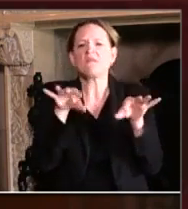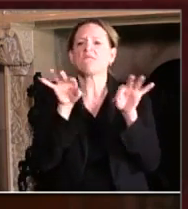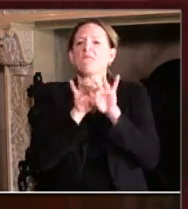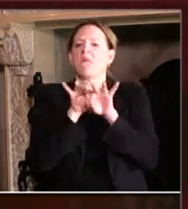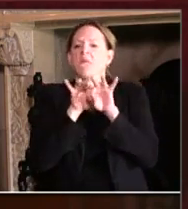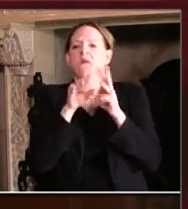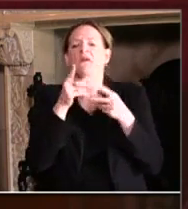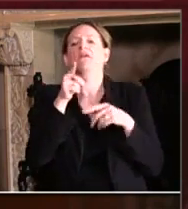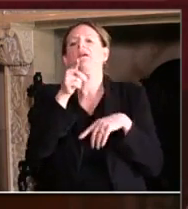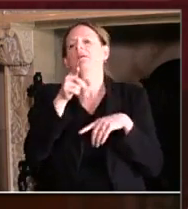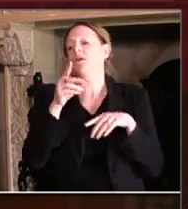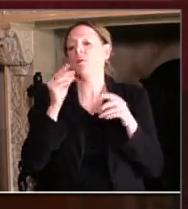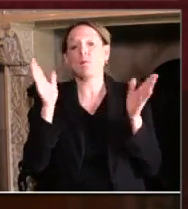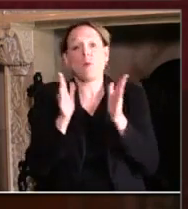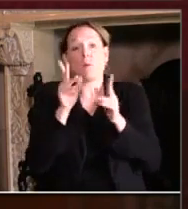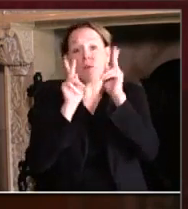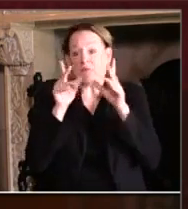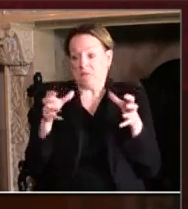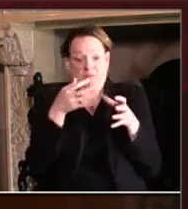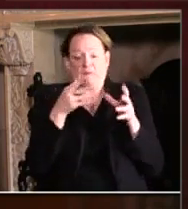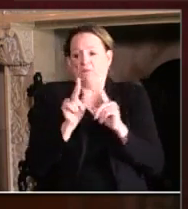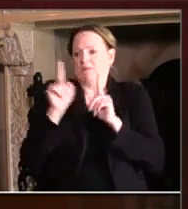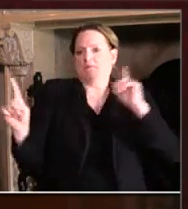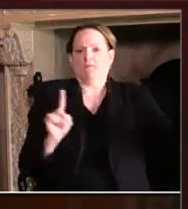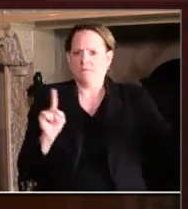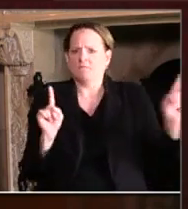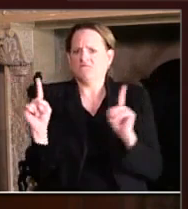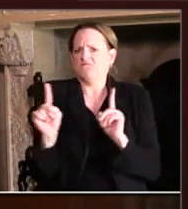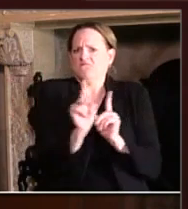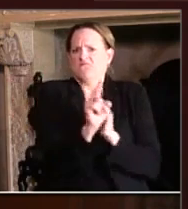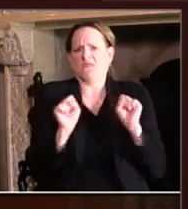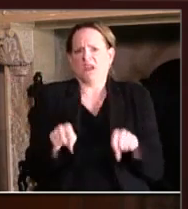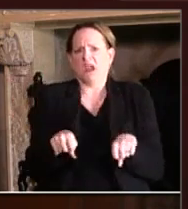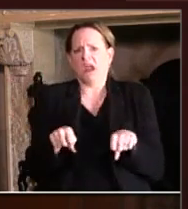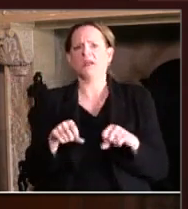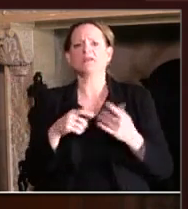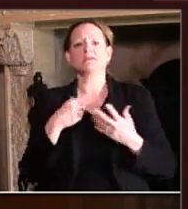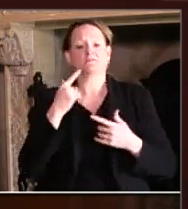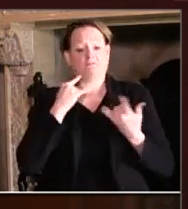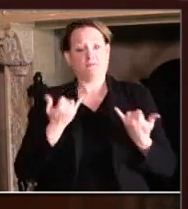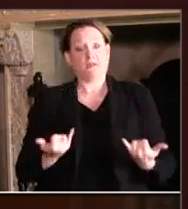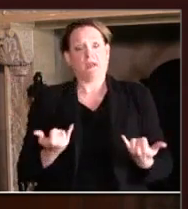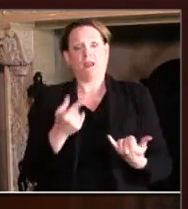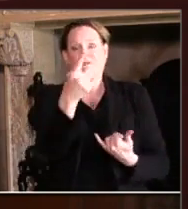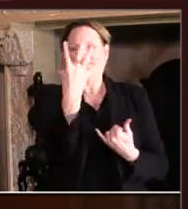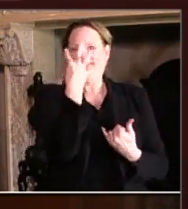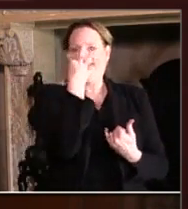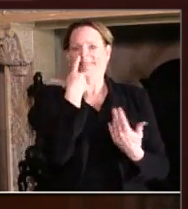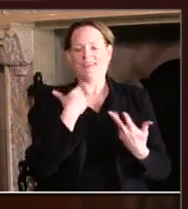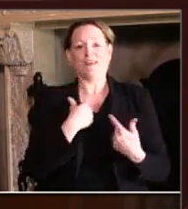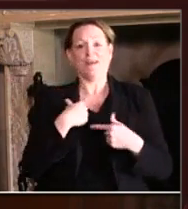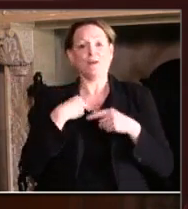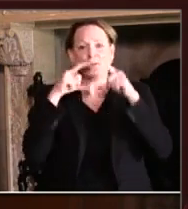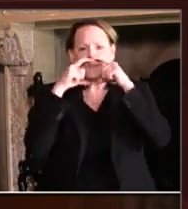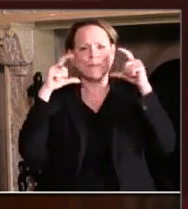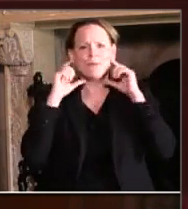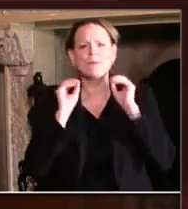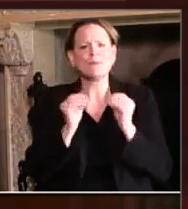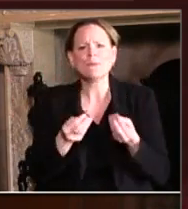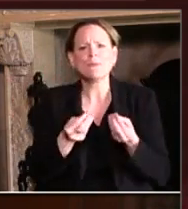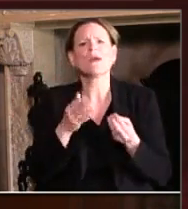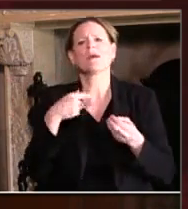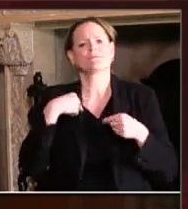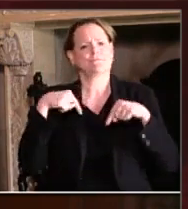example, I don't wear a mask during these media briefings because I'm with the same small group of people each time. We're all practicing